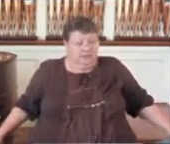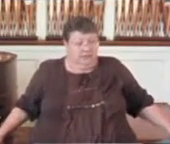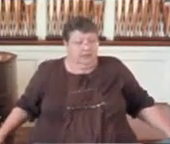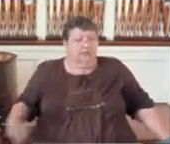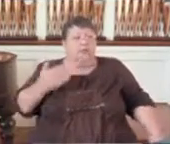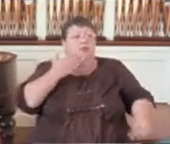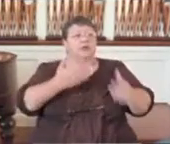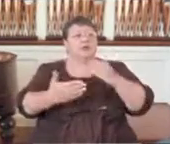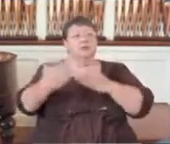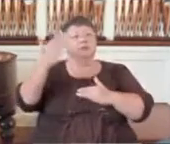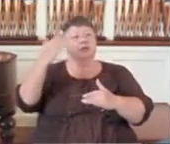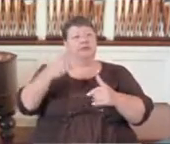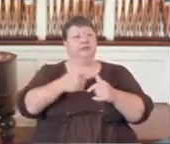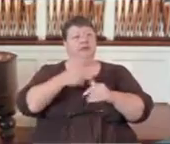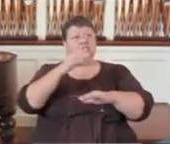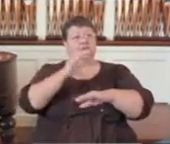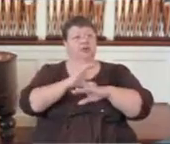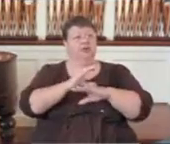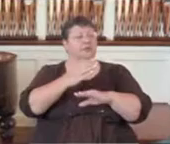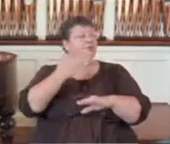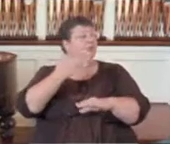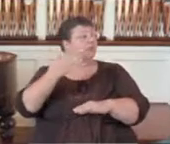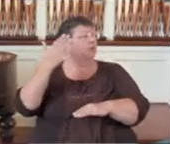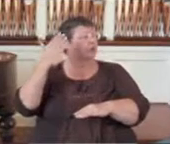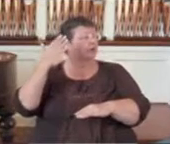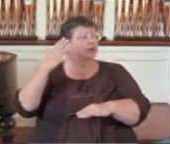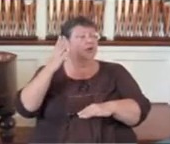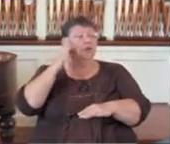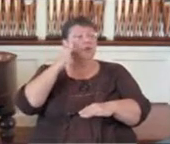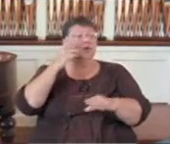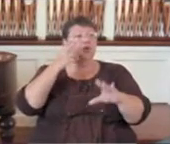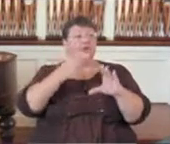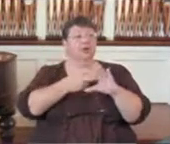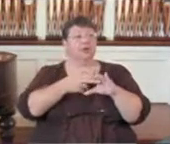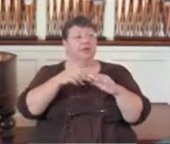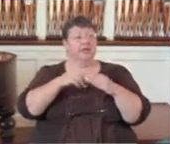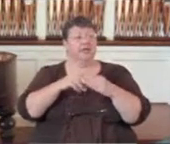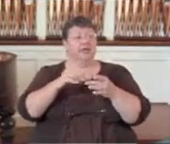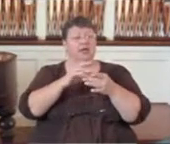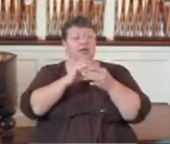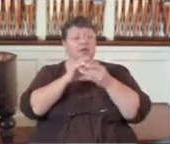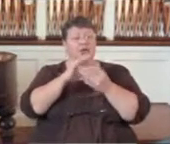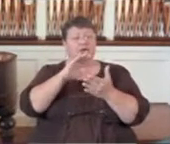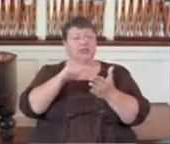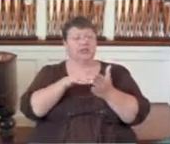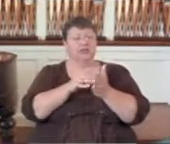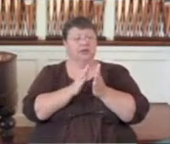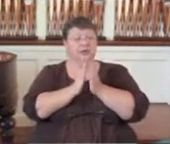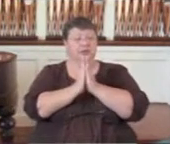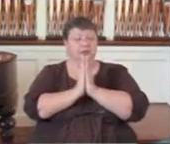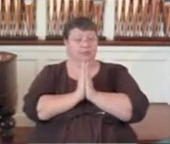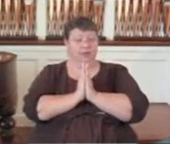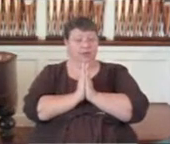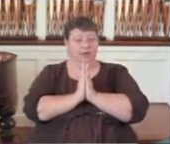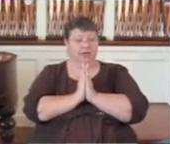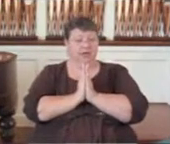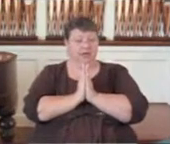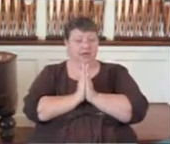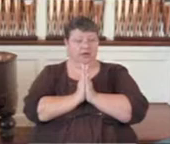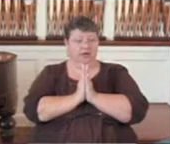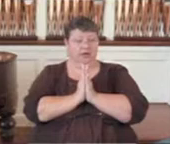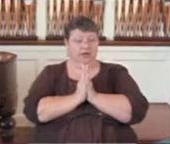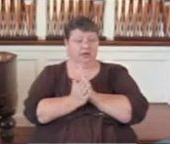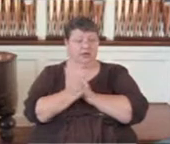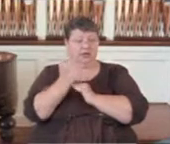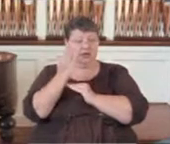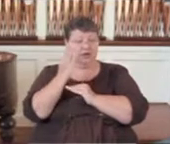Good morning, First Church. Good morning, Father. Will you join me in our unison centering prayer, which is on the